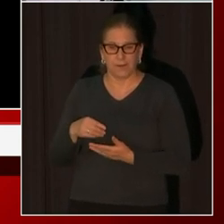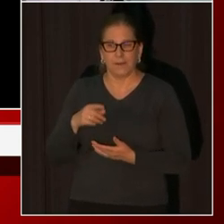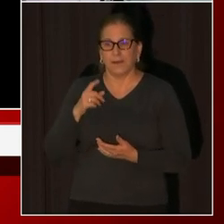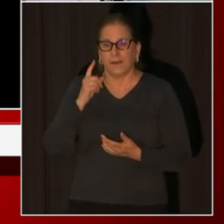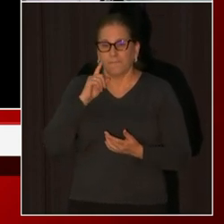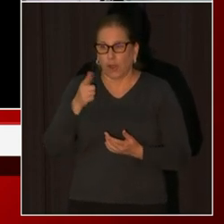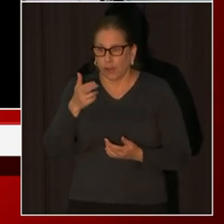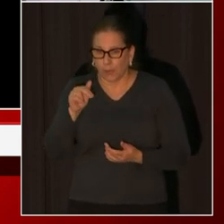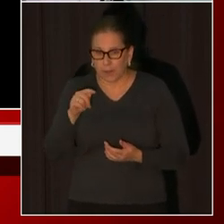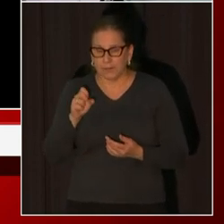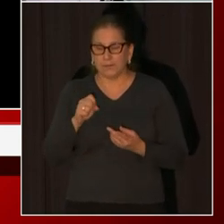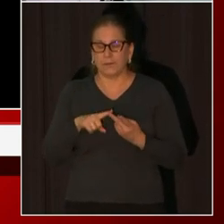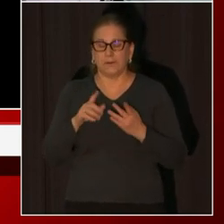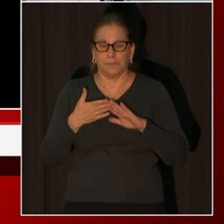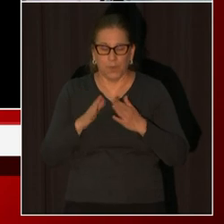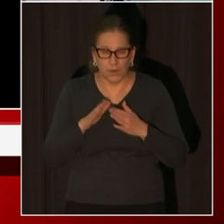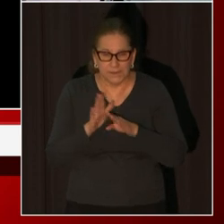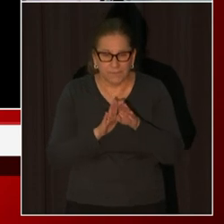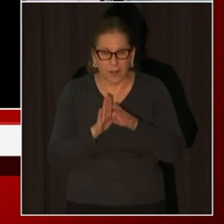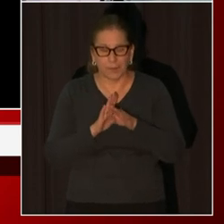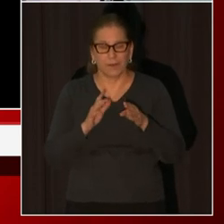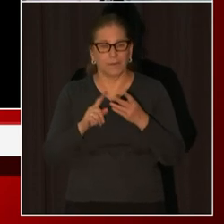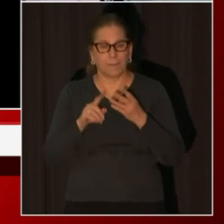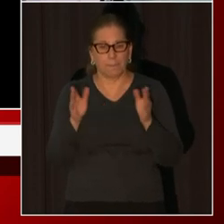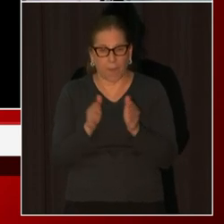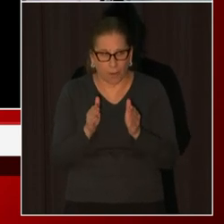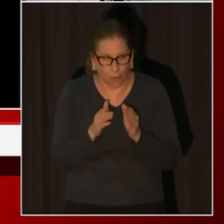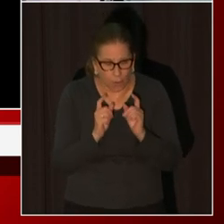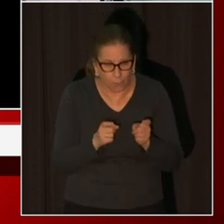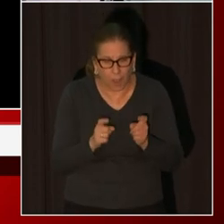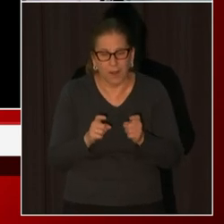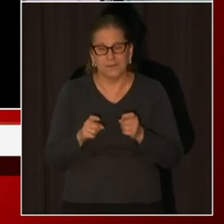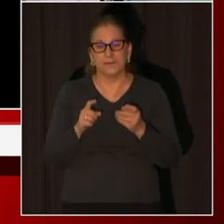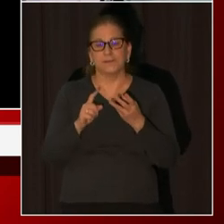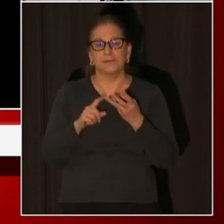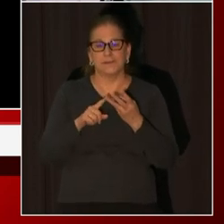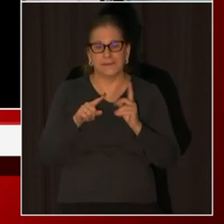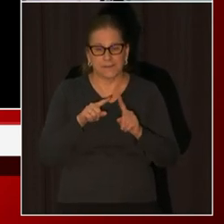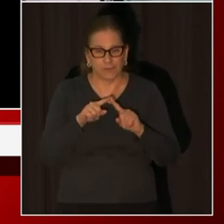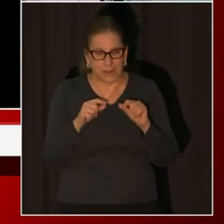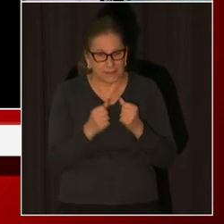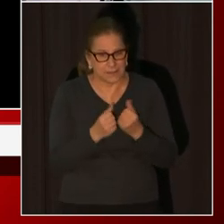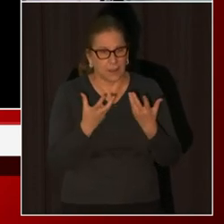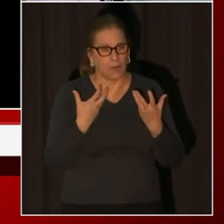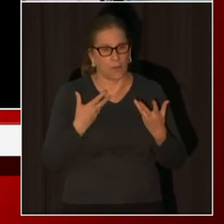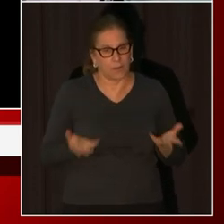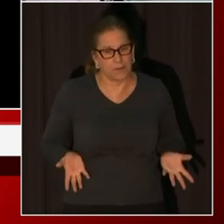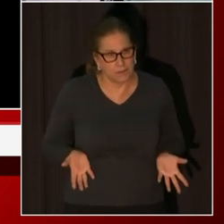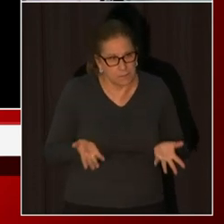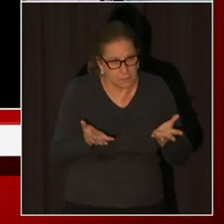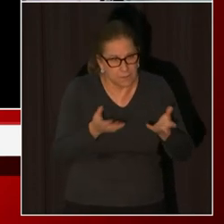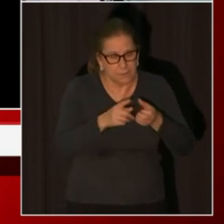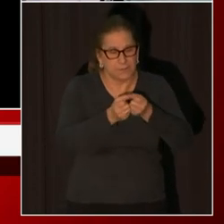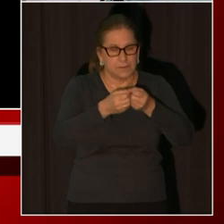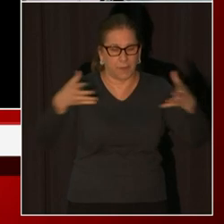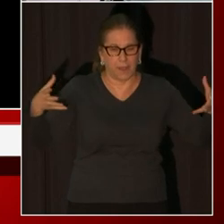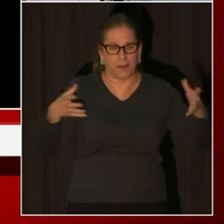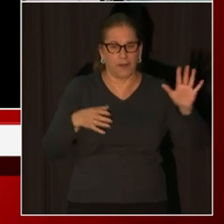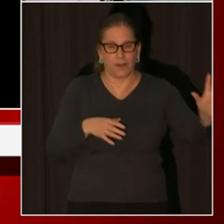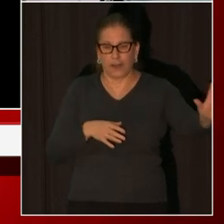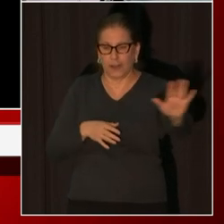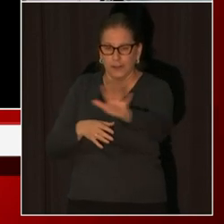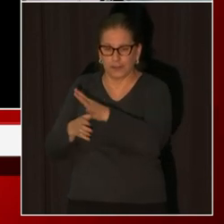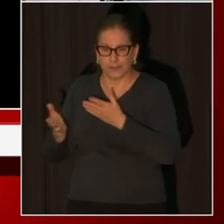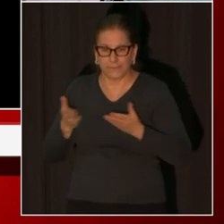Grant within district agencies to allow them to expand services. The cost of responding to COVID-19